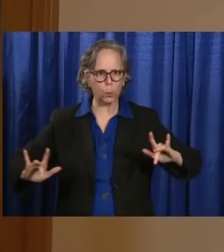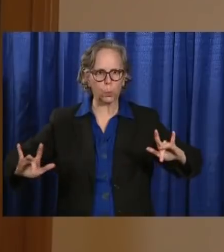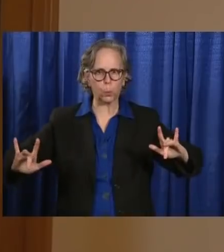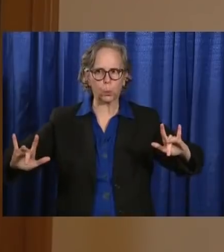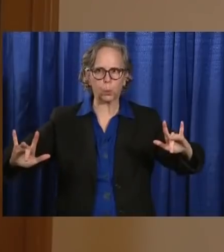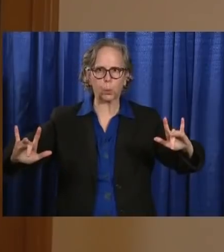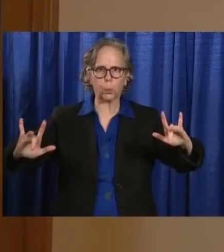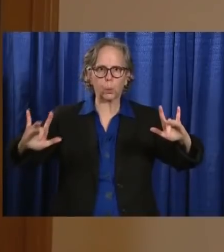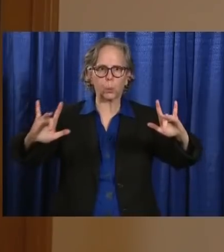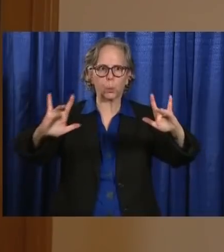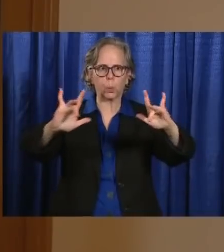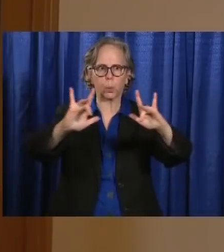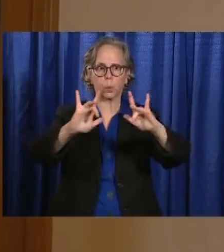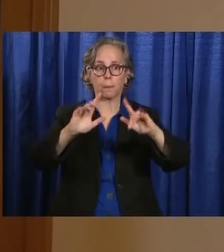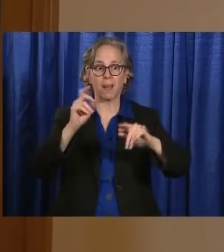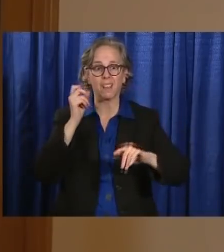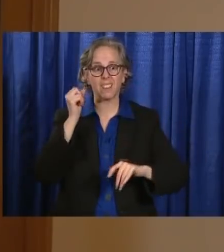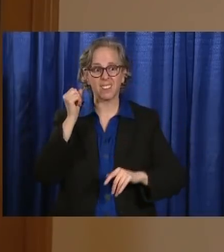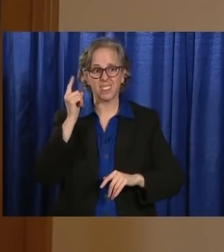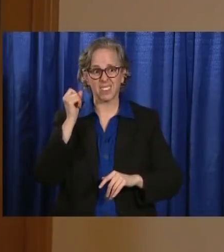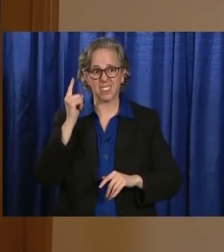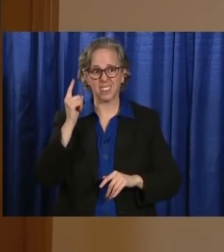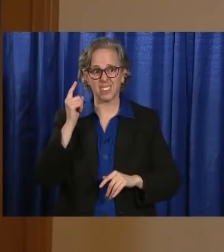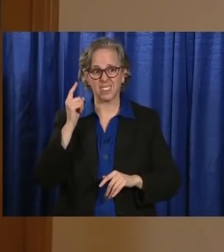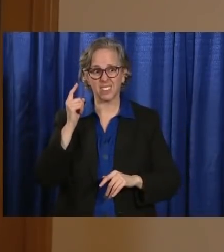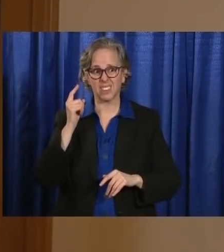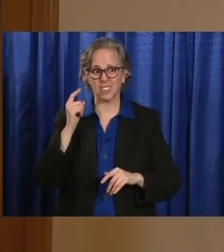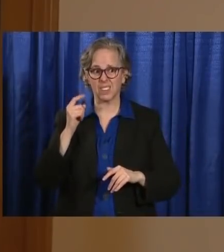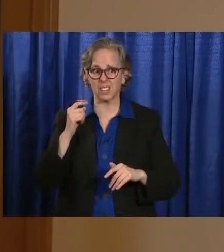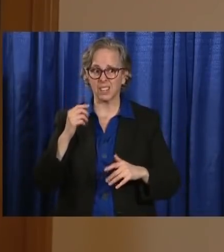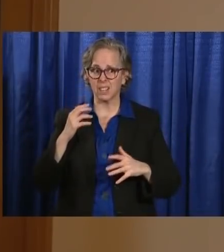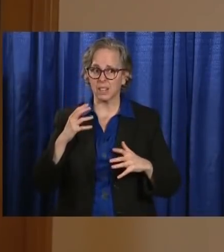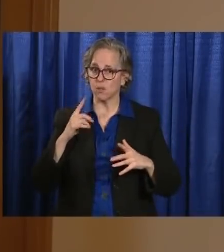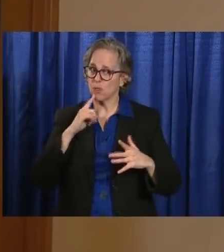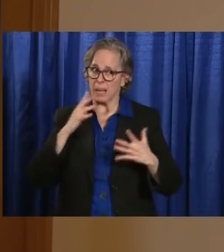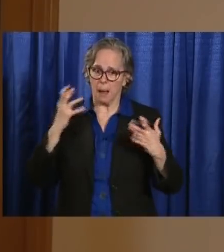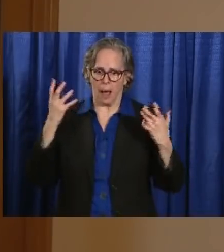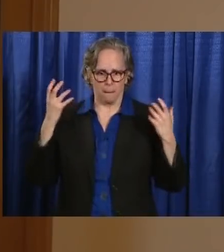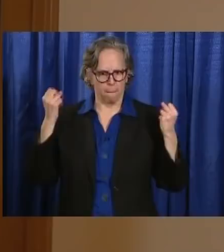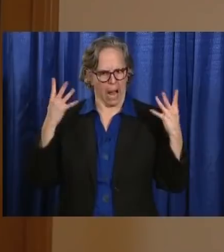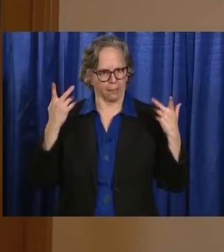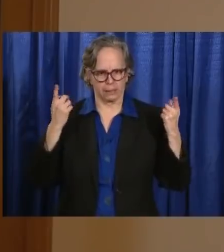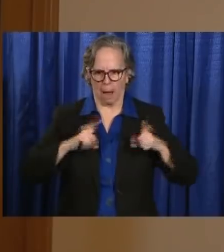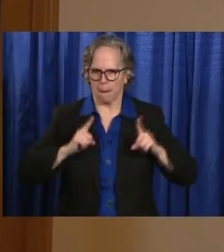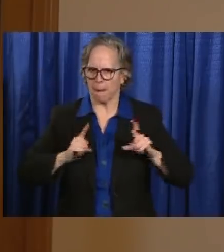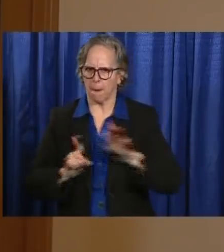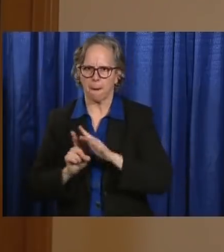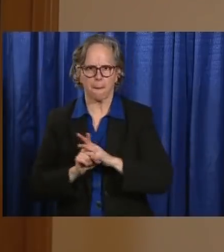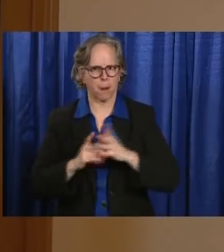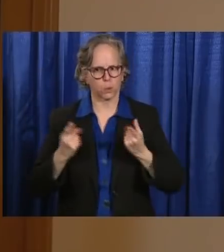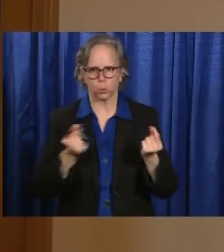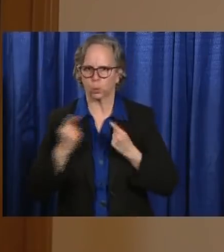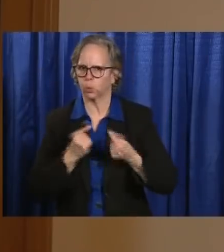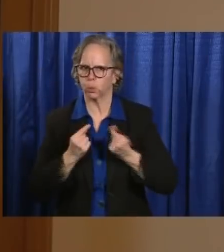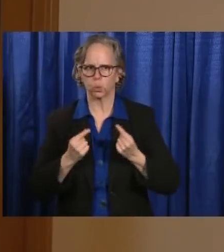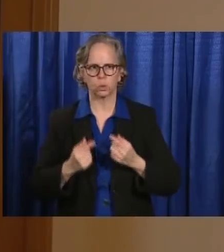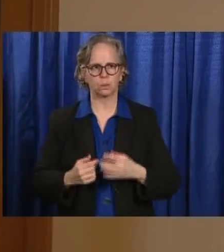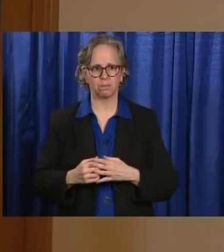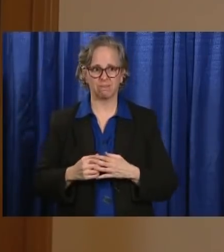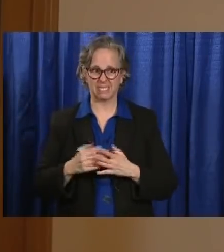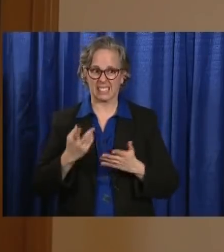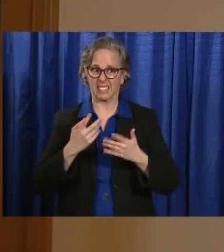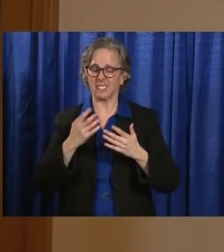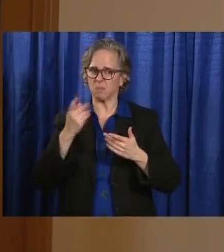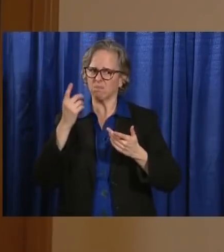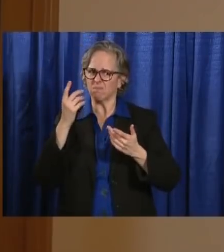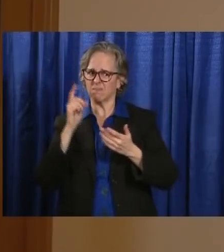an incredible array of activity taking place. And next week, I'm committed to sharing more of the numbers with you